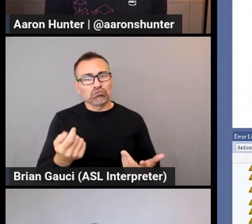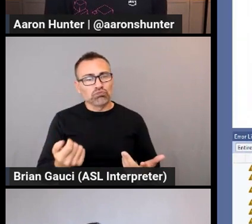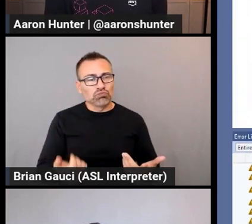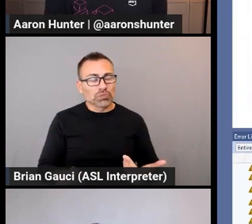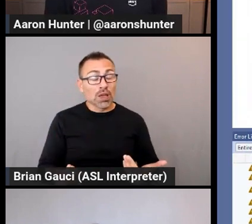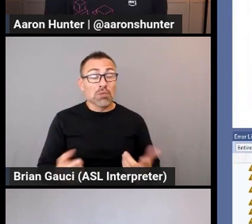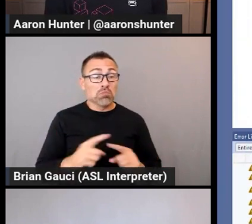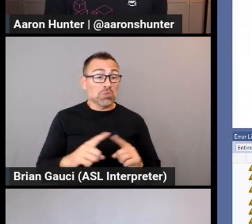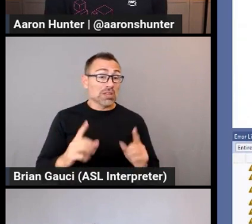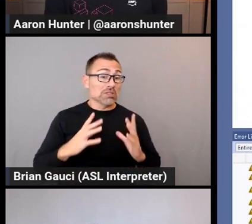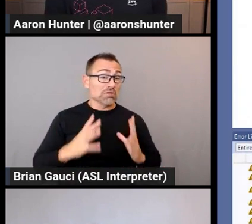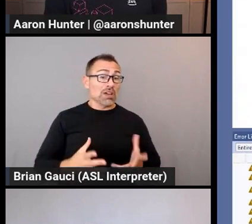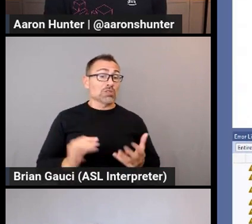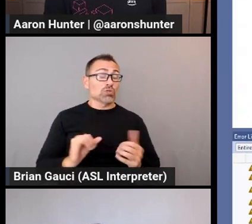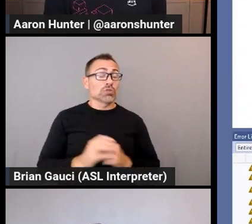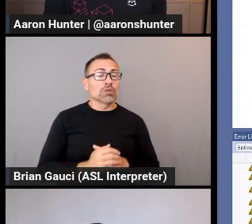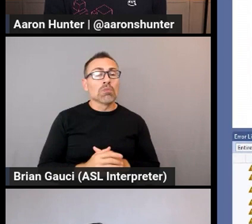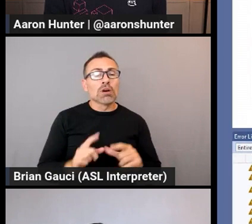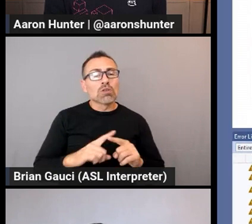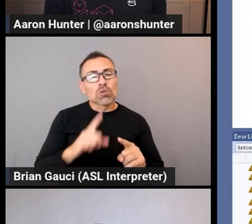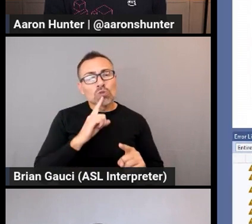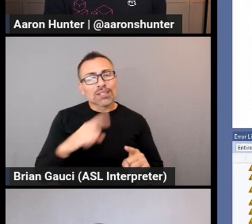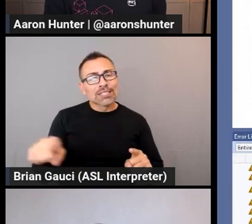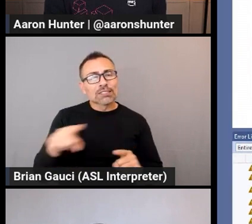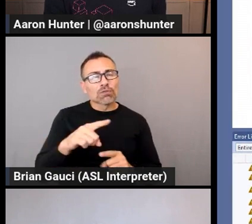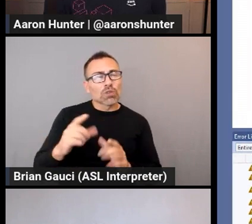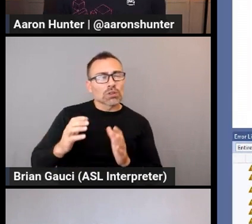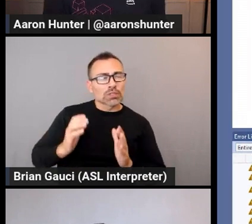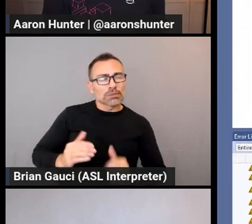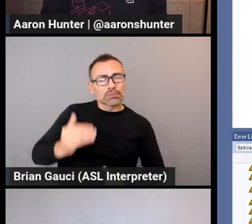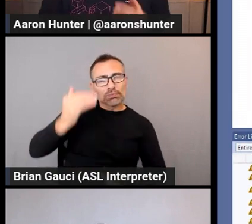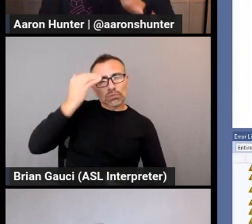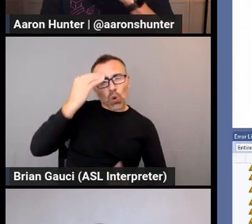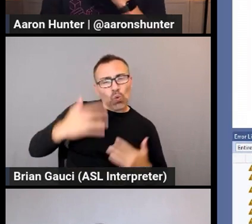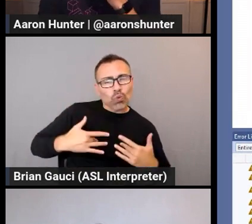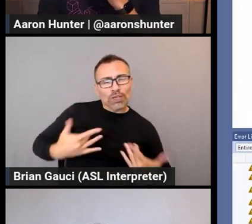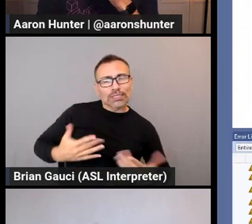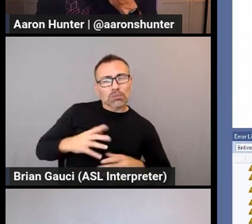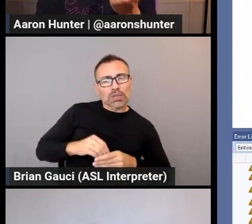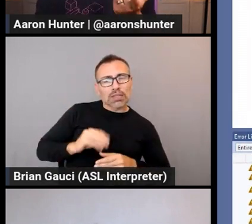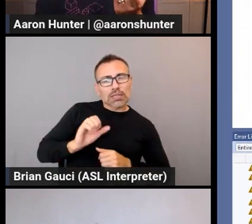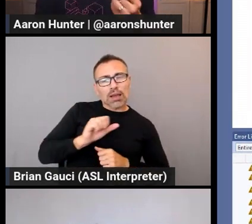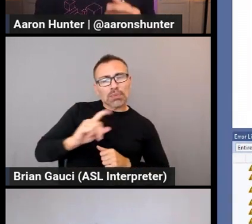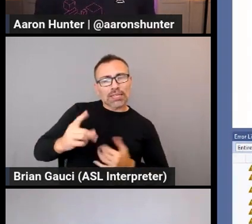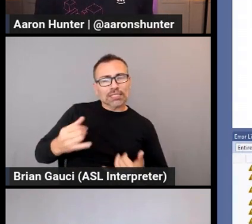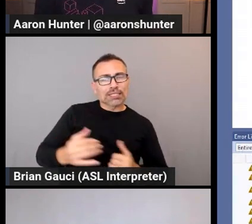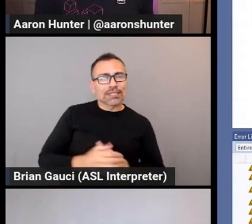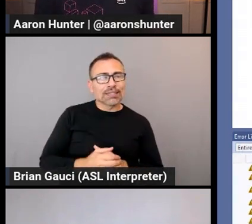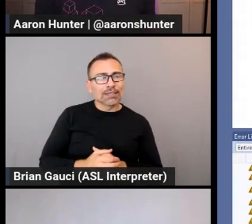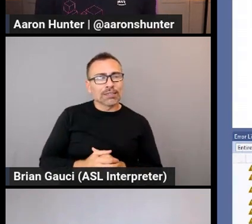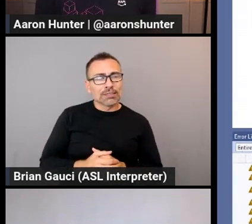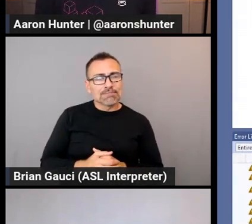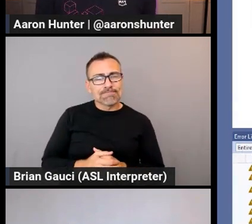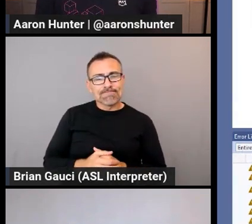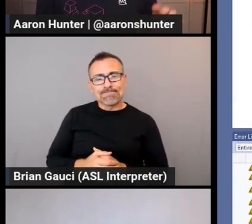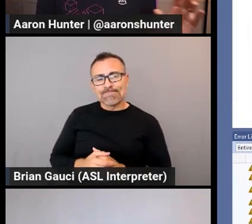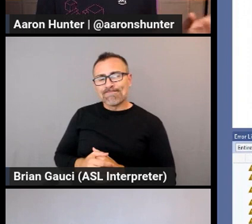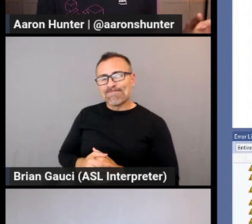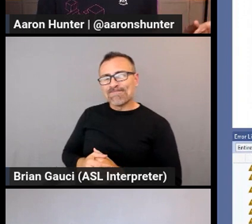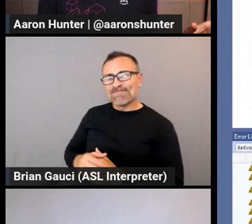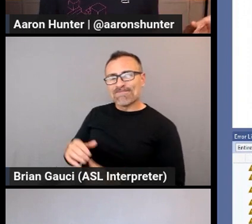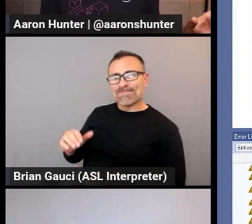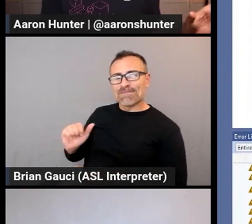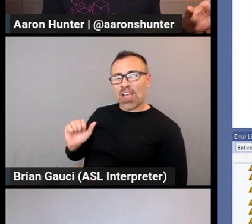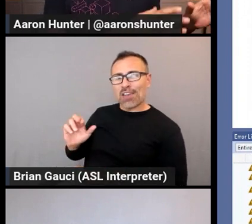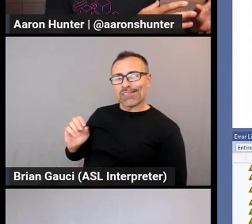for the customer to really be aware of what's happening in their application today in the legacy. This makes me think, because way back in the